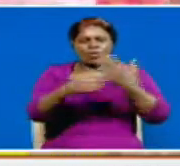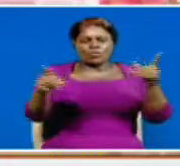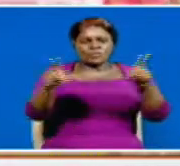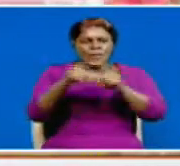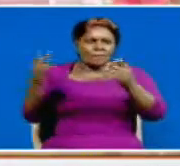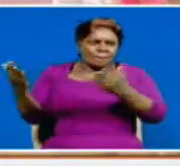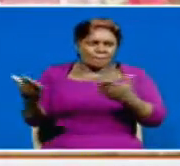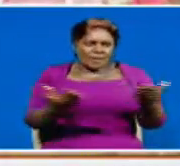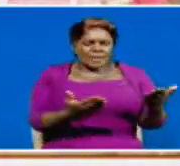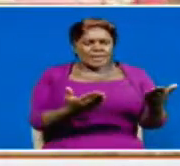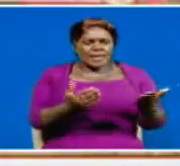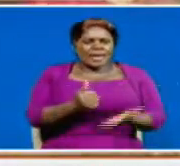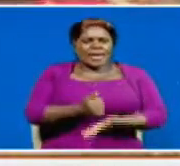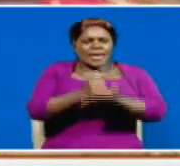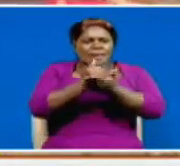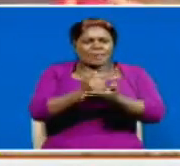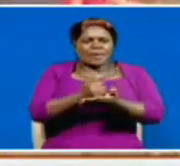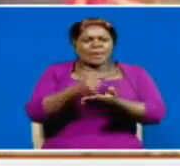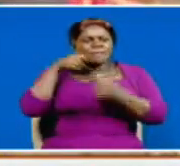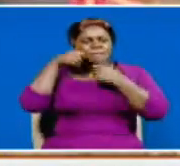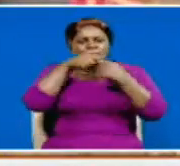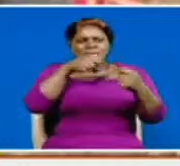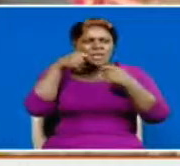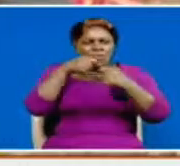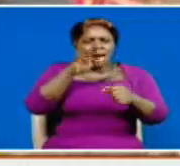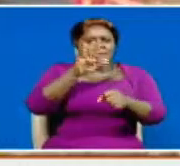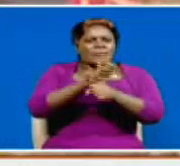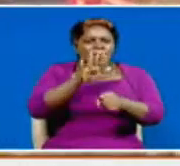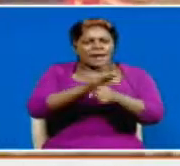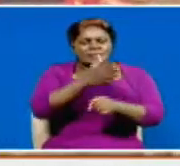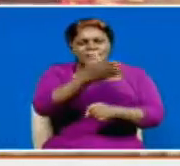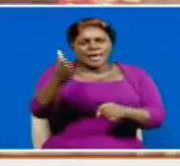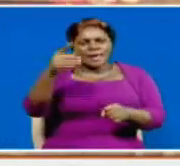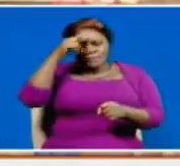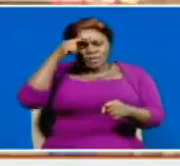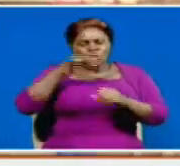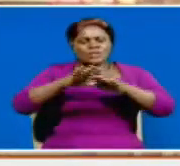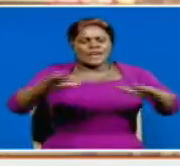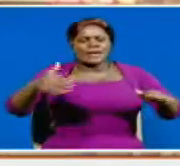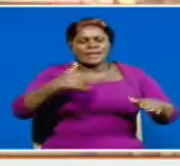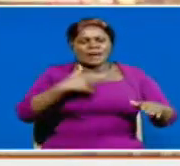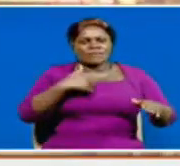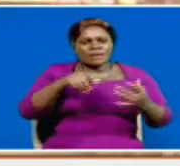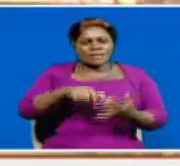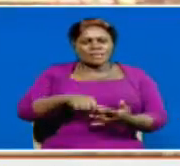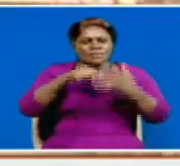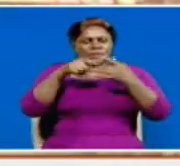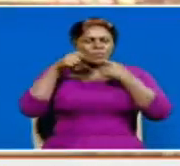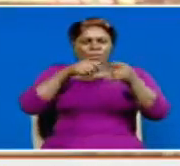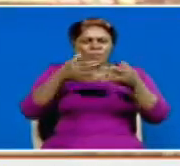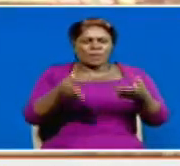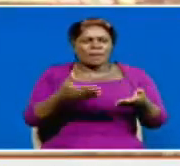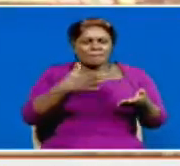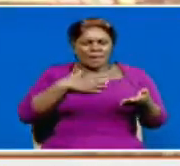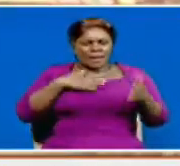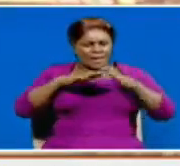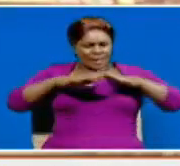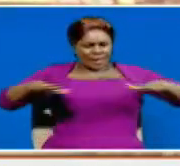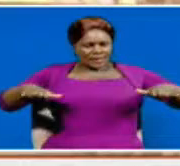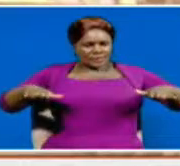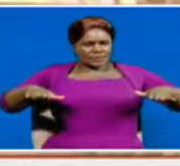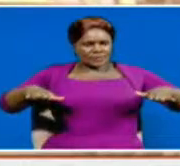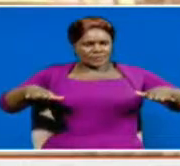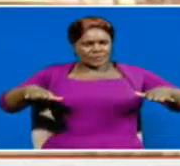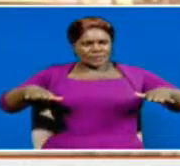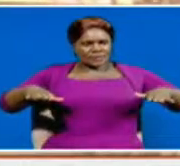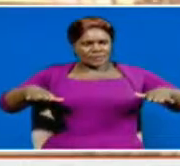kuleta pembejeo kwa ukulima, miwa itakuwa kwa wingi sana because shamba iko. Hasa mimi mwenyewe nasema saa hizi shamba langu niko na